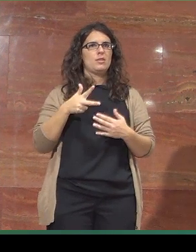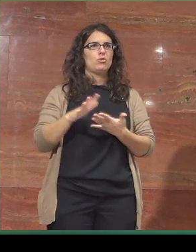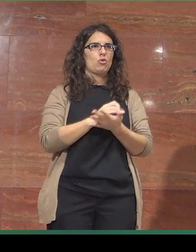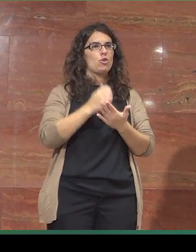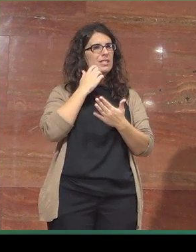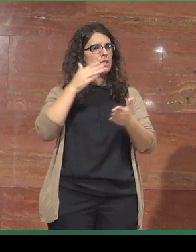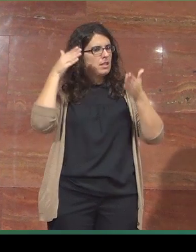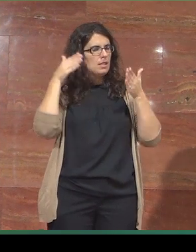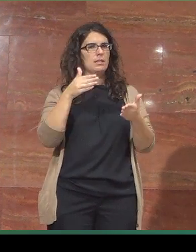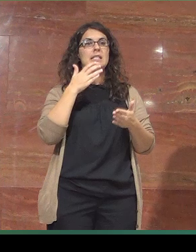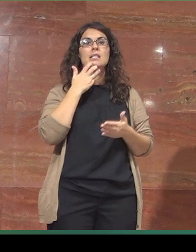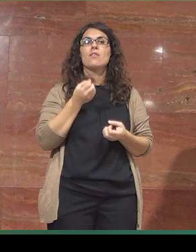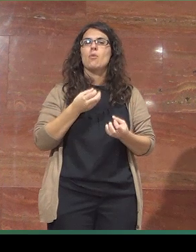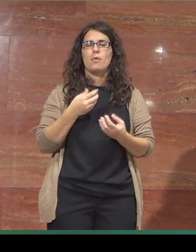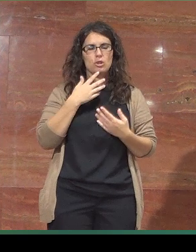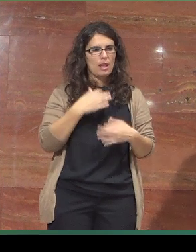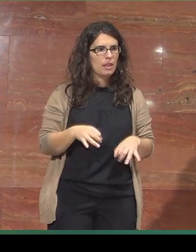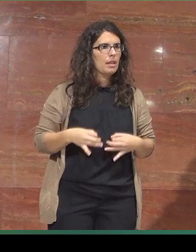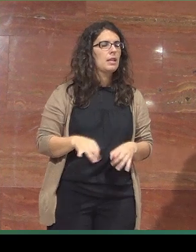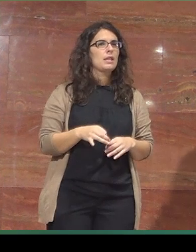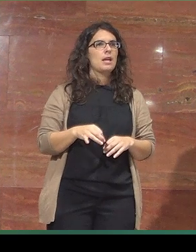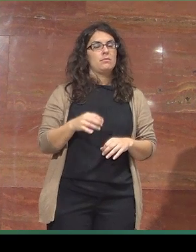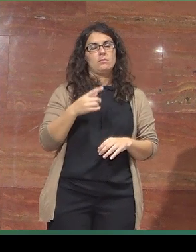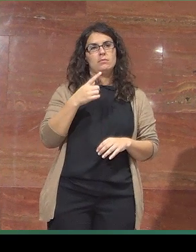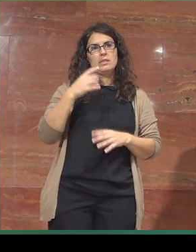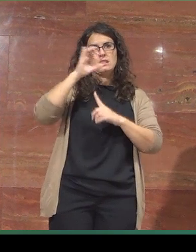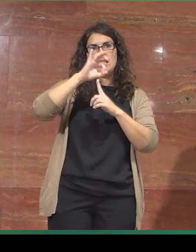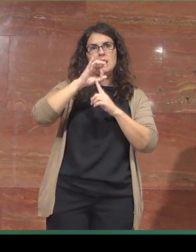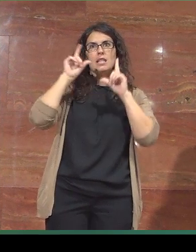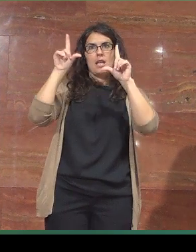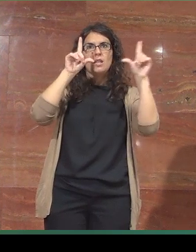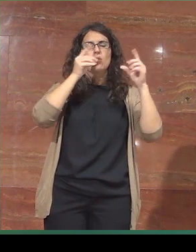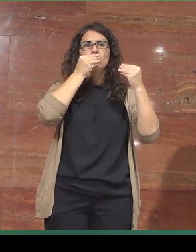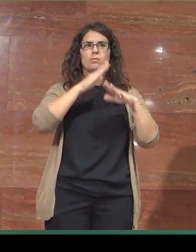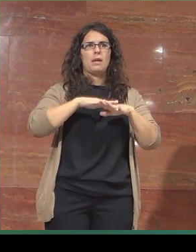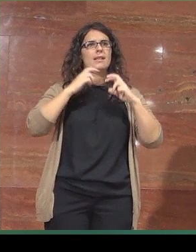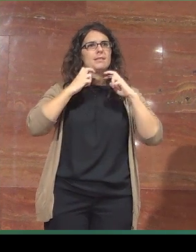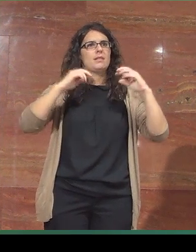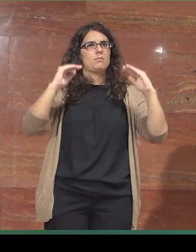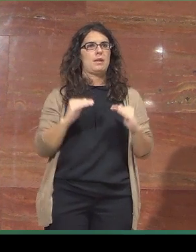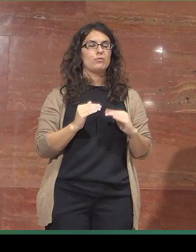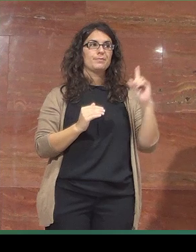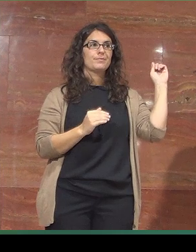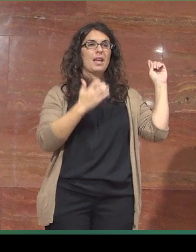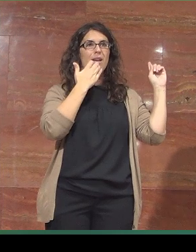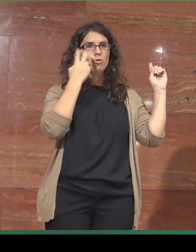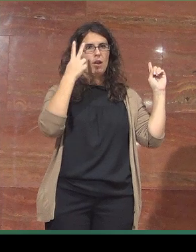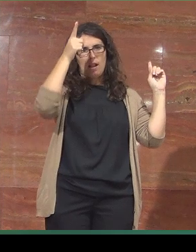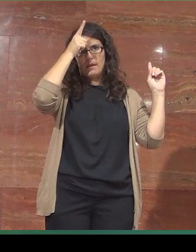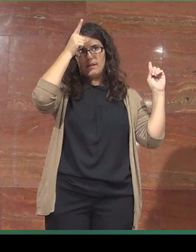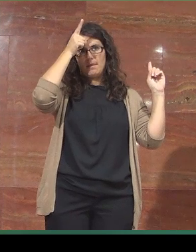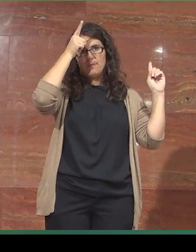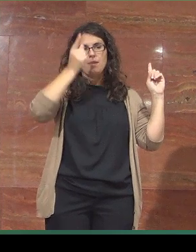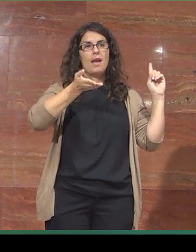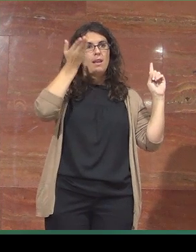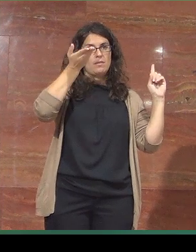reduce stress. The two examples I've put there, actually both from Germany. The top one there tells you